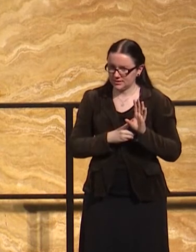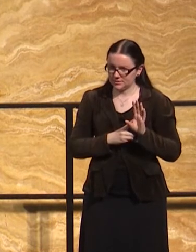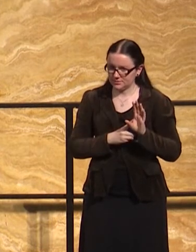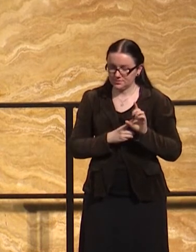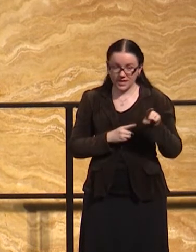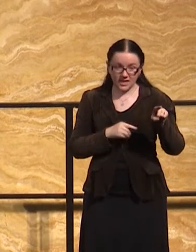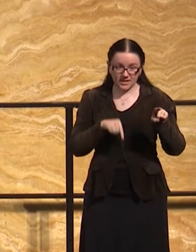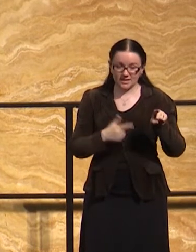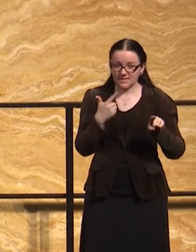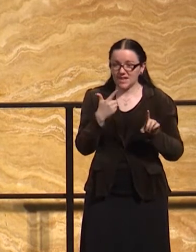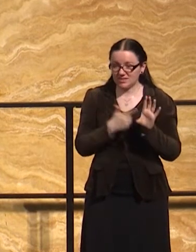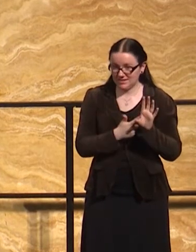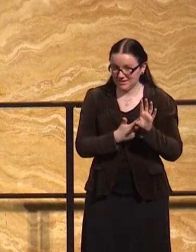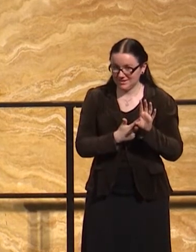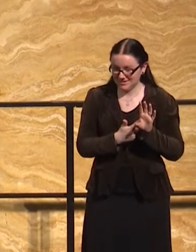Australia 7 years.